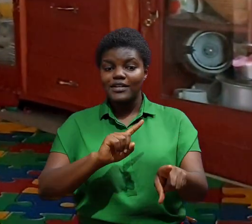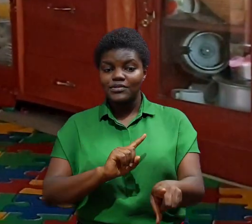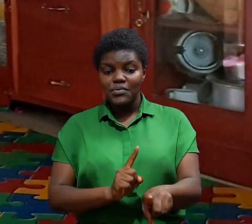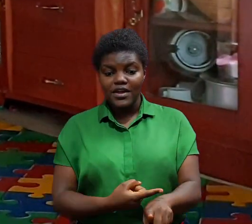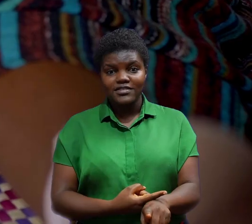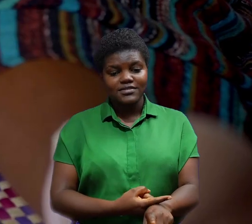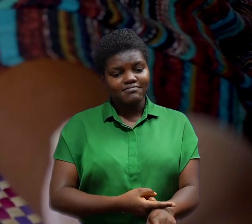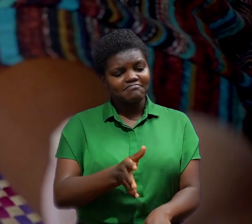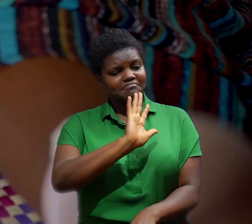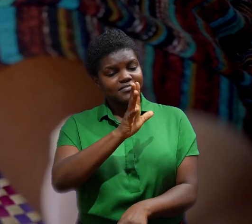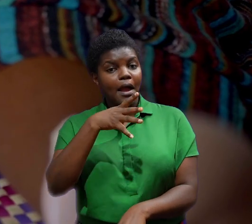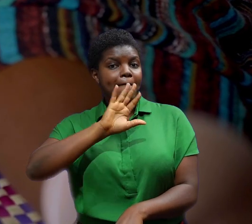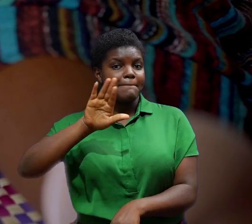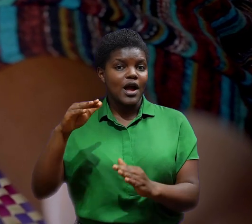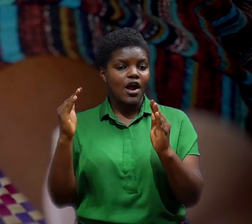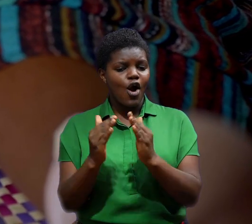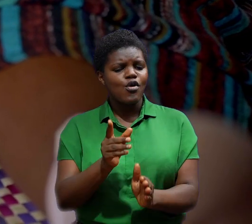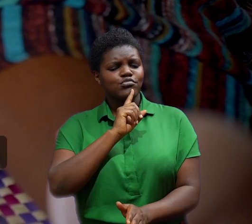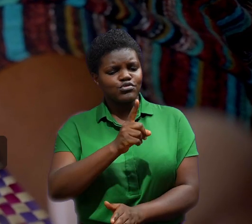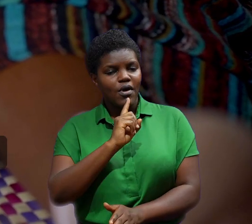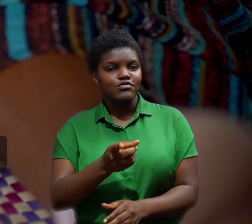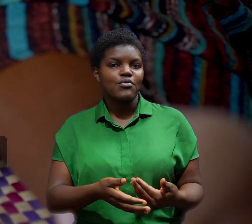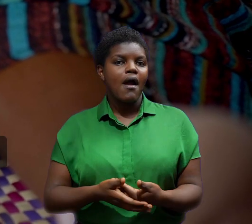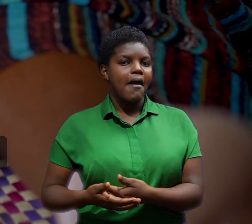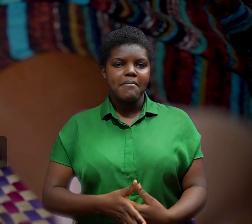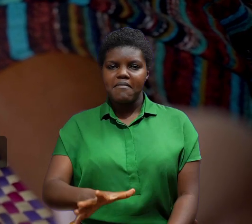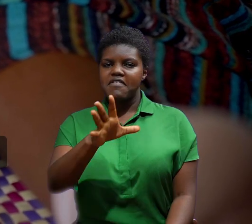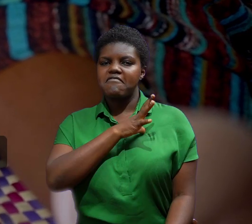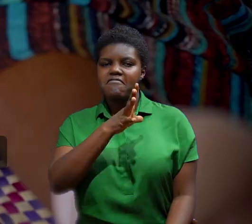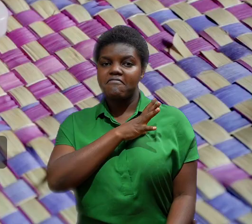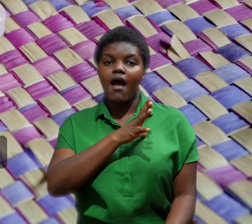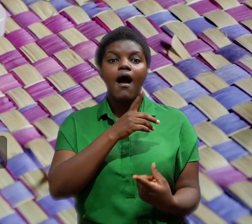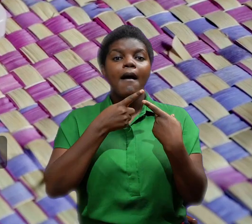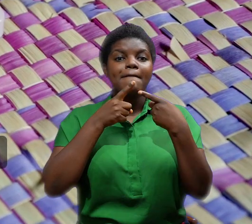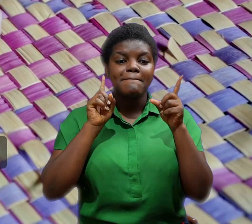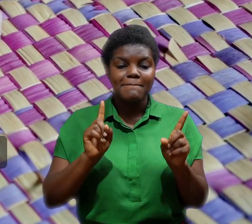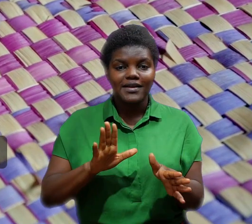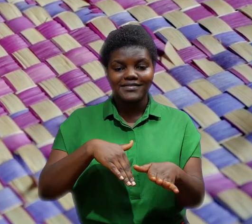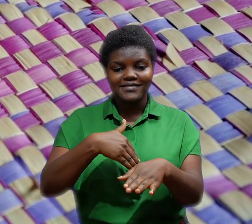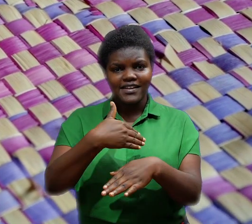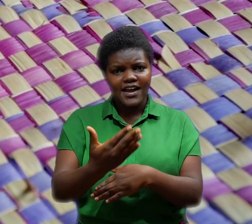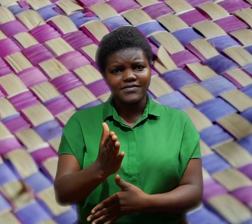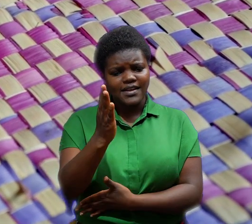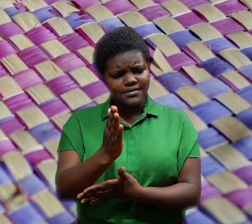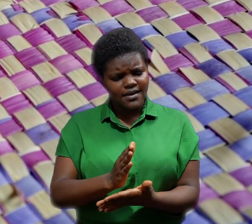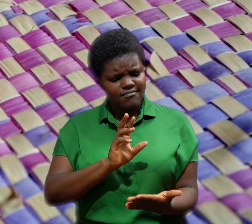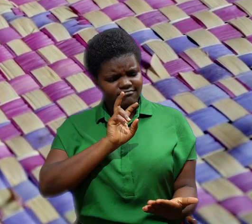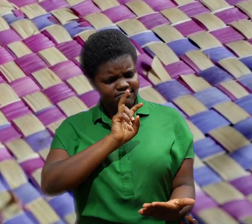she was discharged with reassurance that her baby was fine. However, after